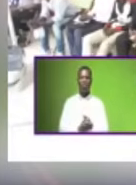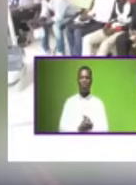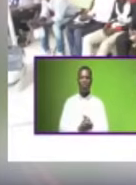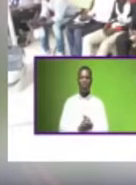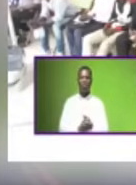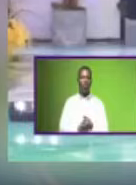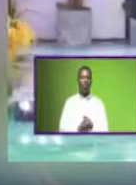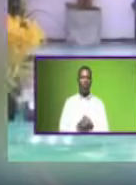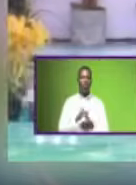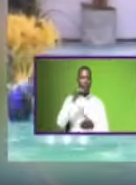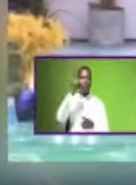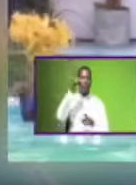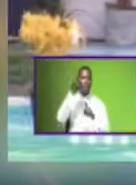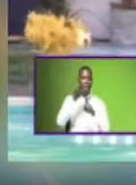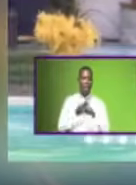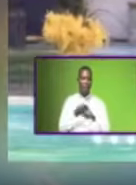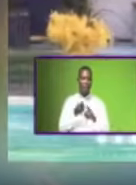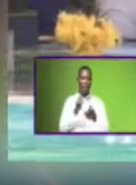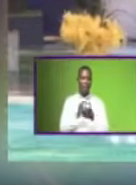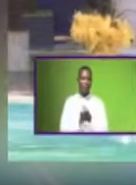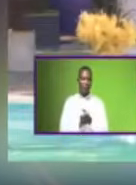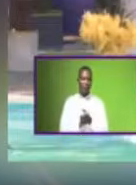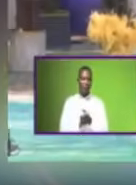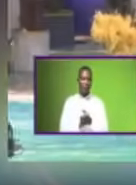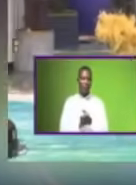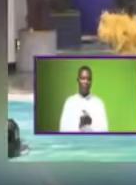missing from the home.